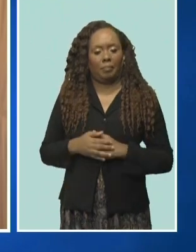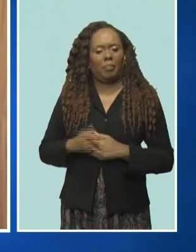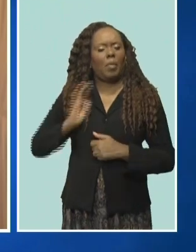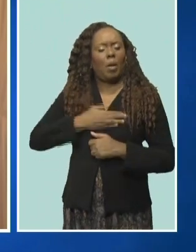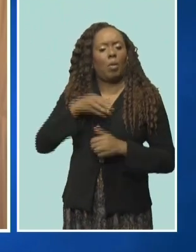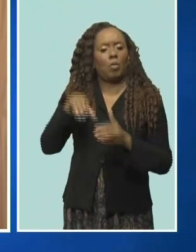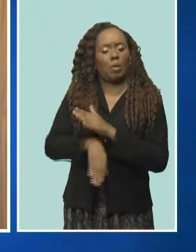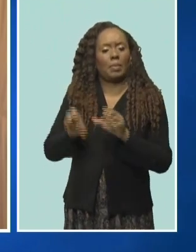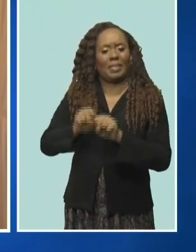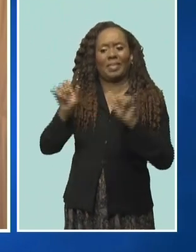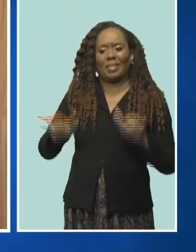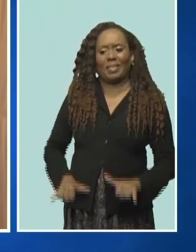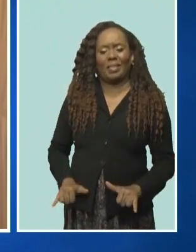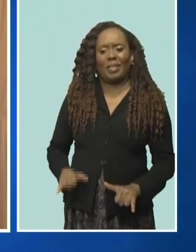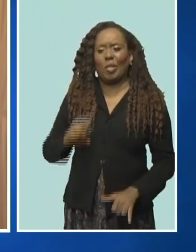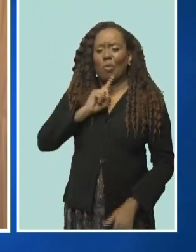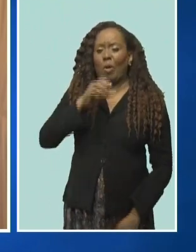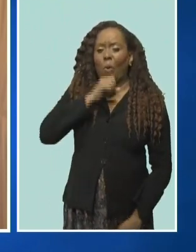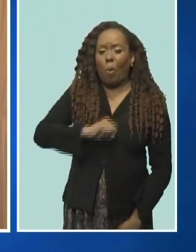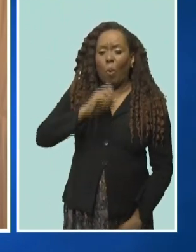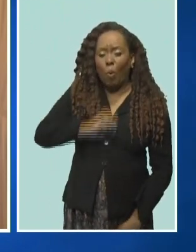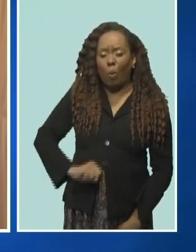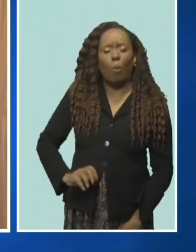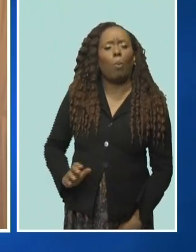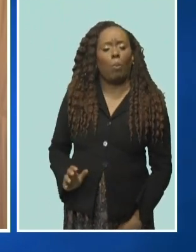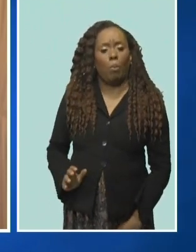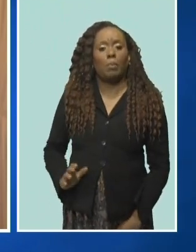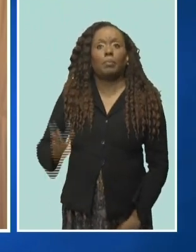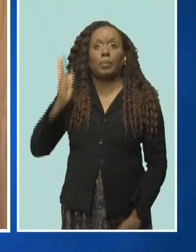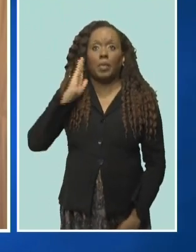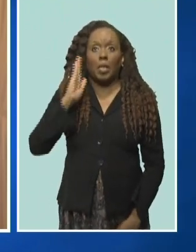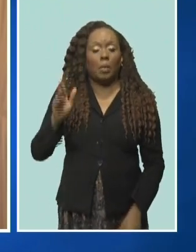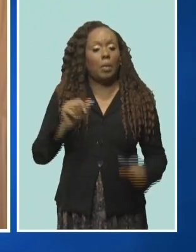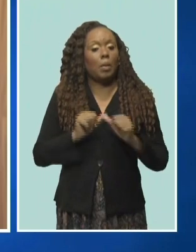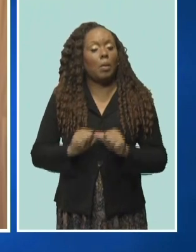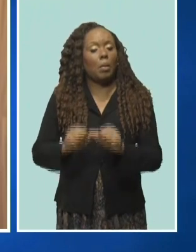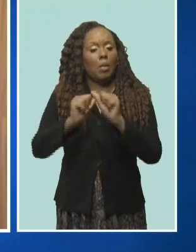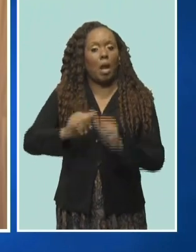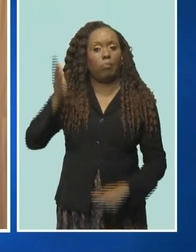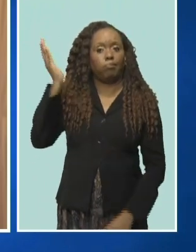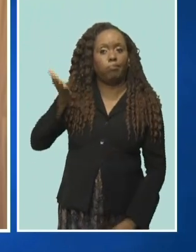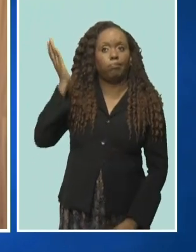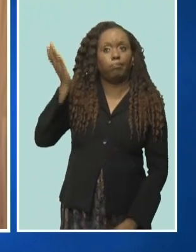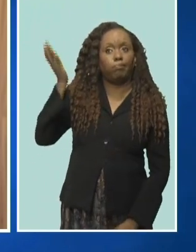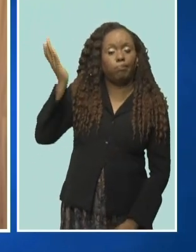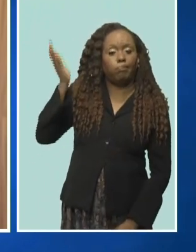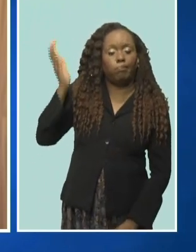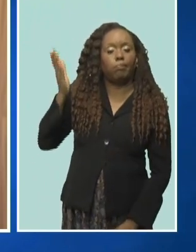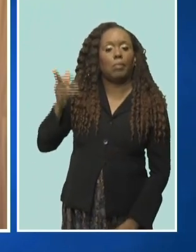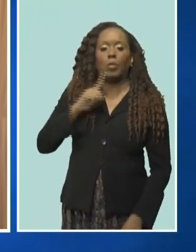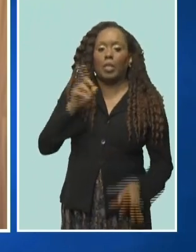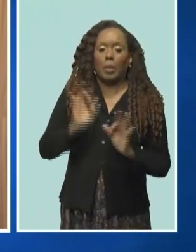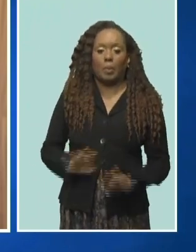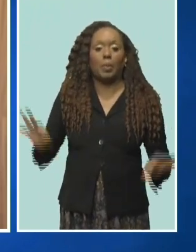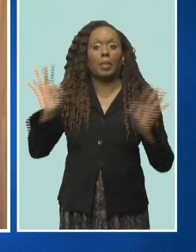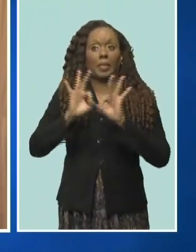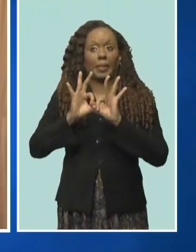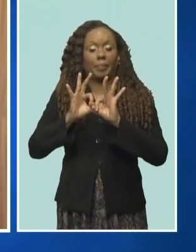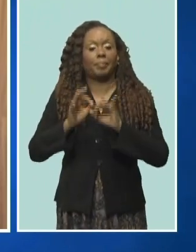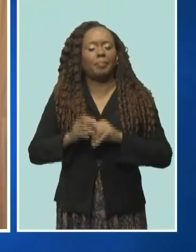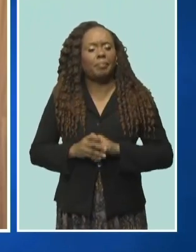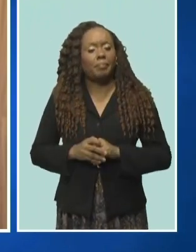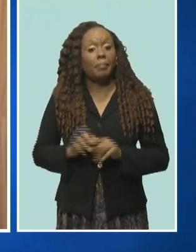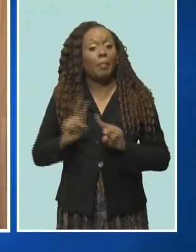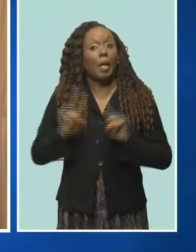century position. We will continue to speak to you on these issues as we must. But today, my